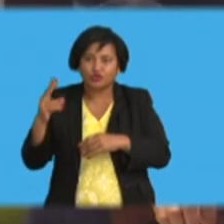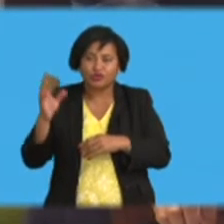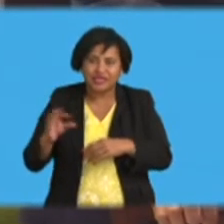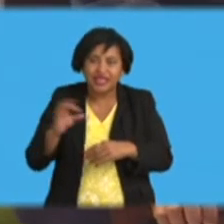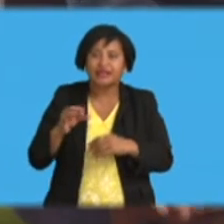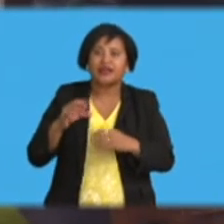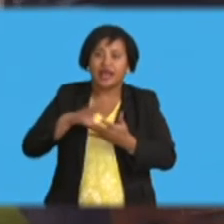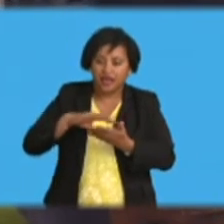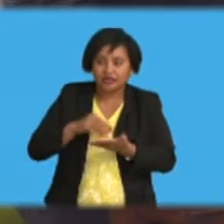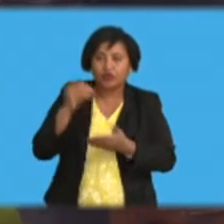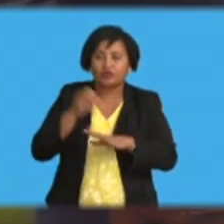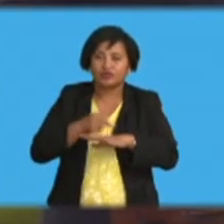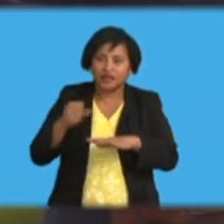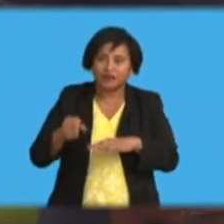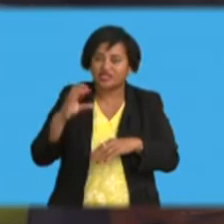Government of Nauru owns